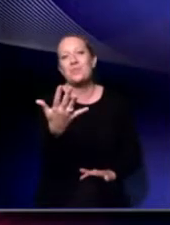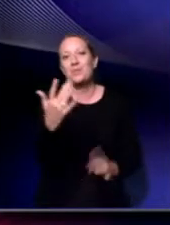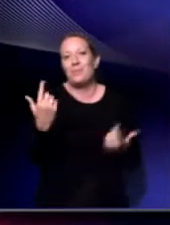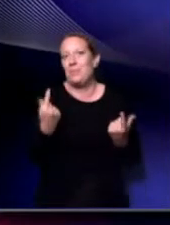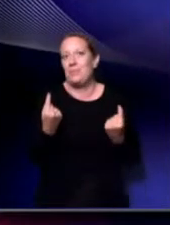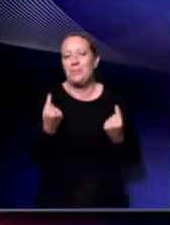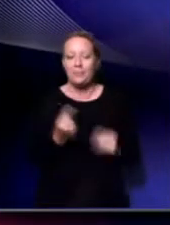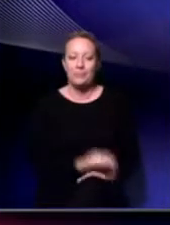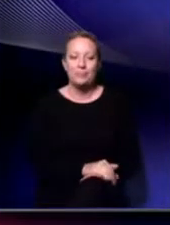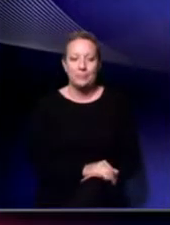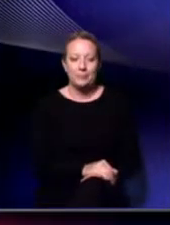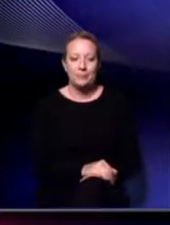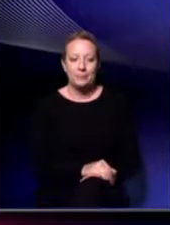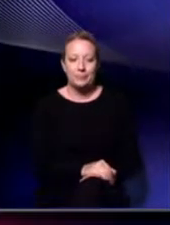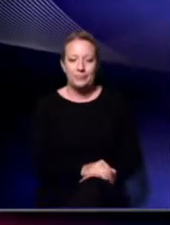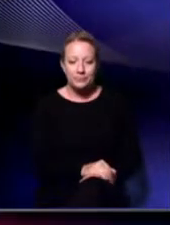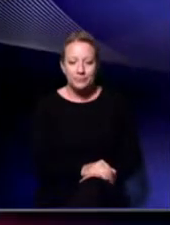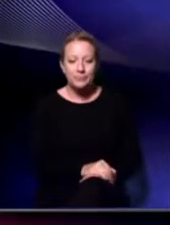Let's see.